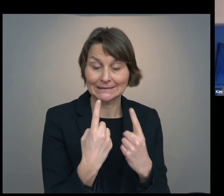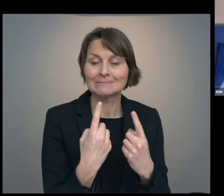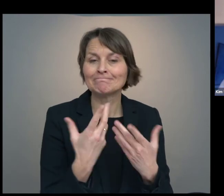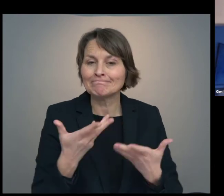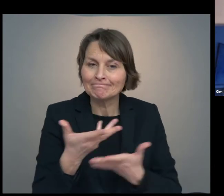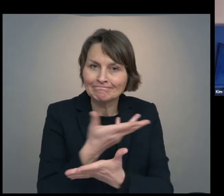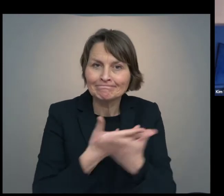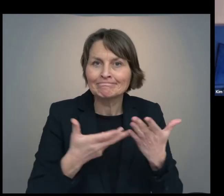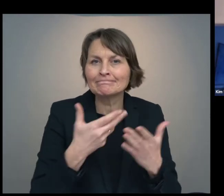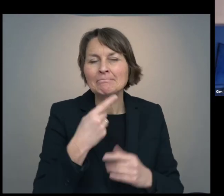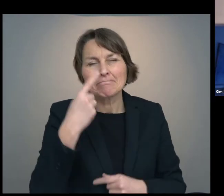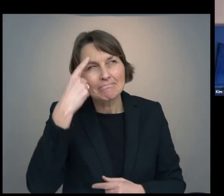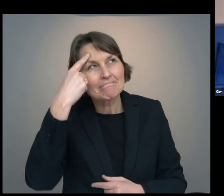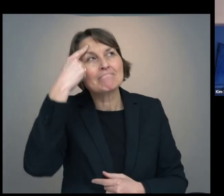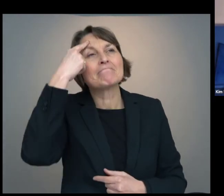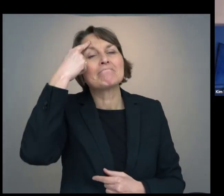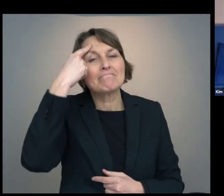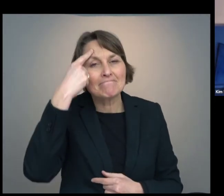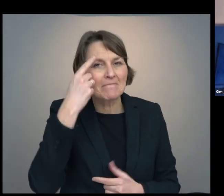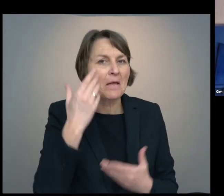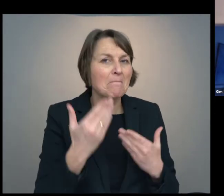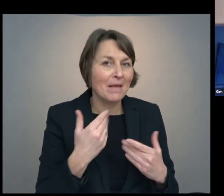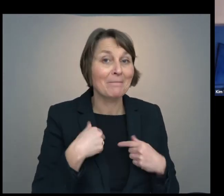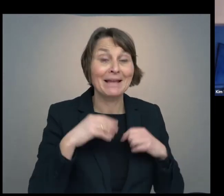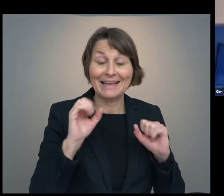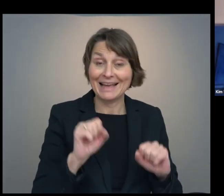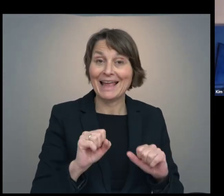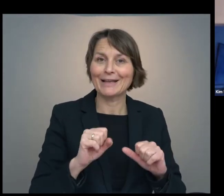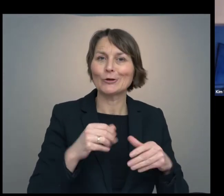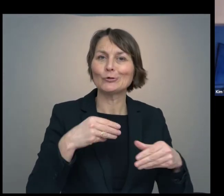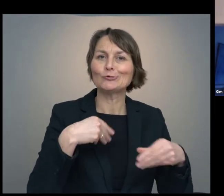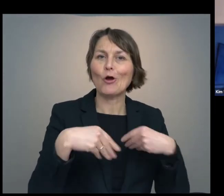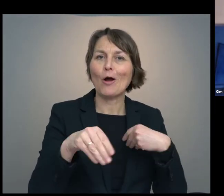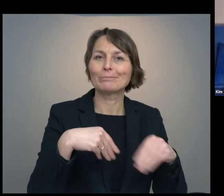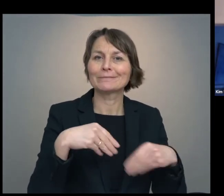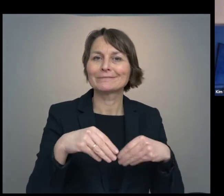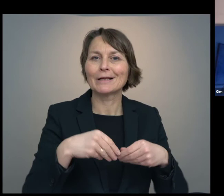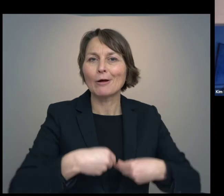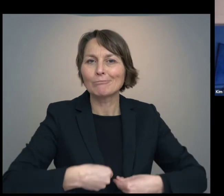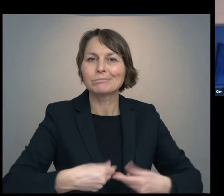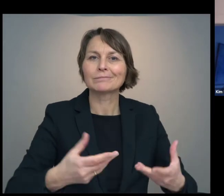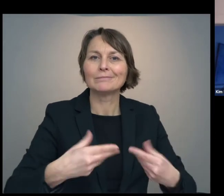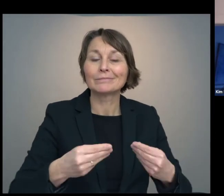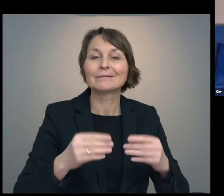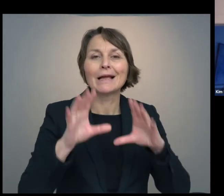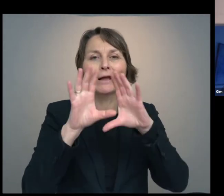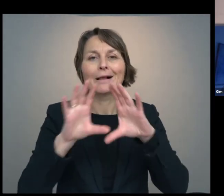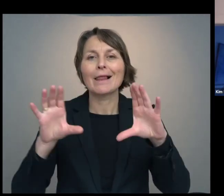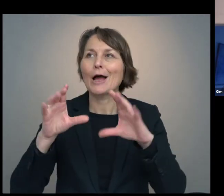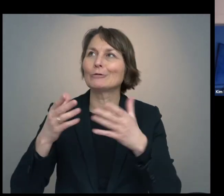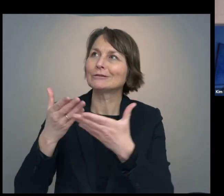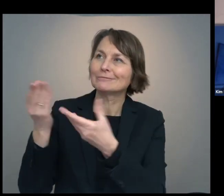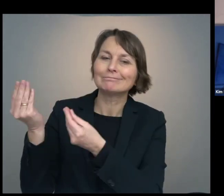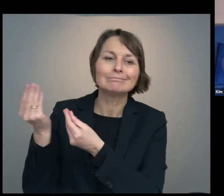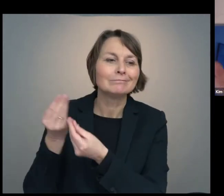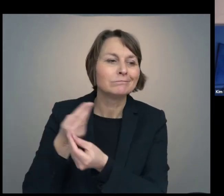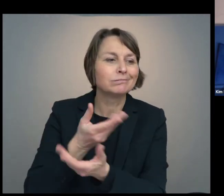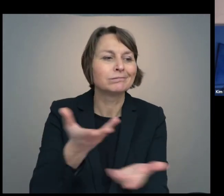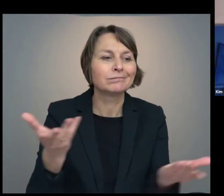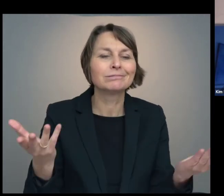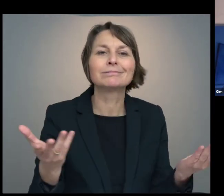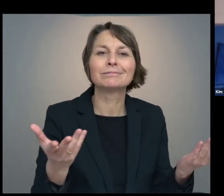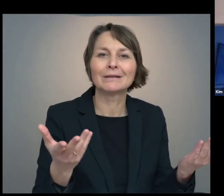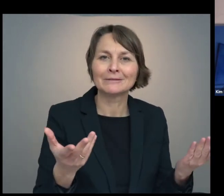and talk if we together can make a swag shop on utilizing